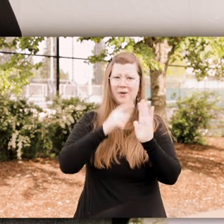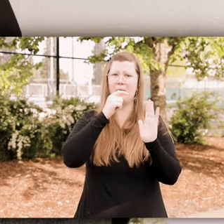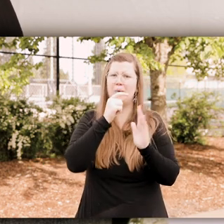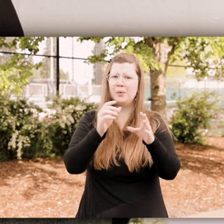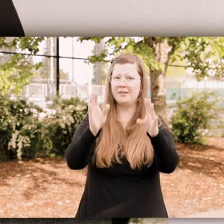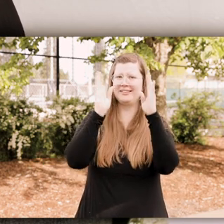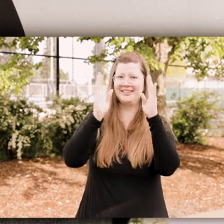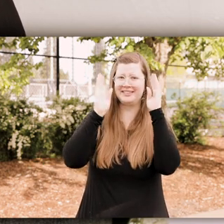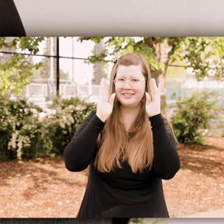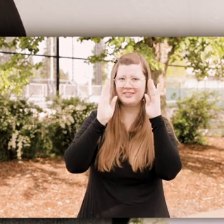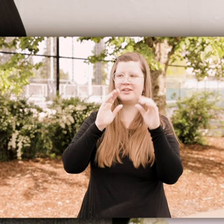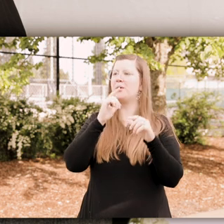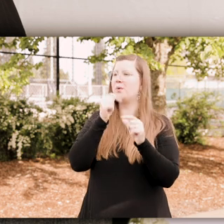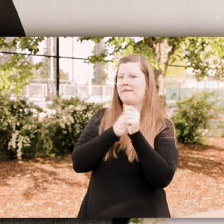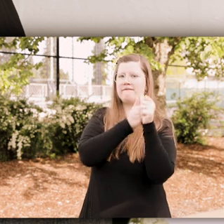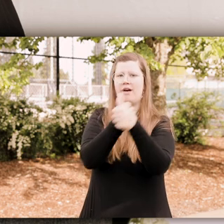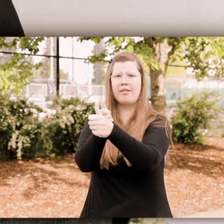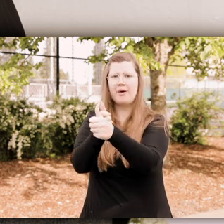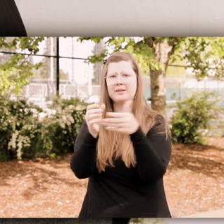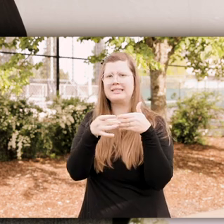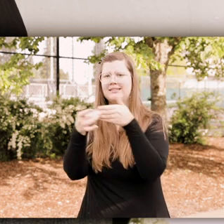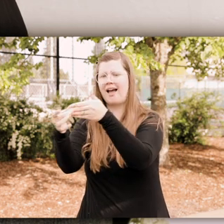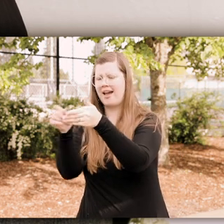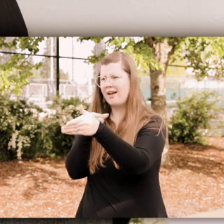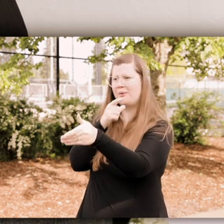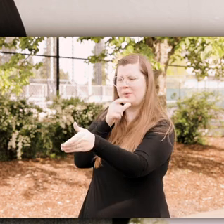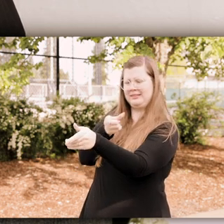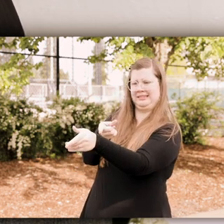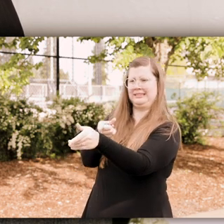guide? Here's one method that's always worked for me.